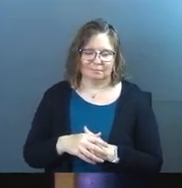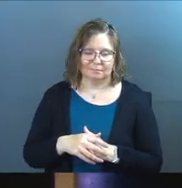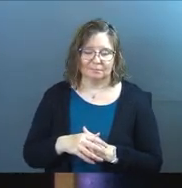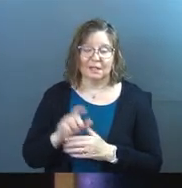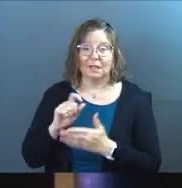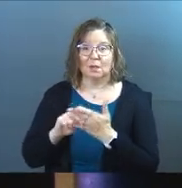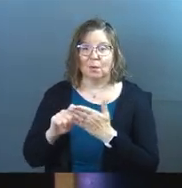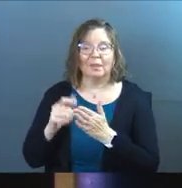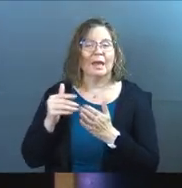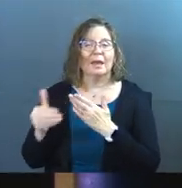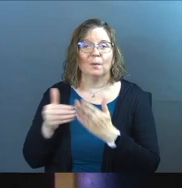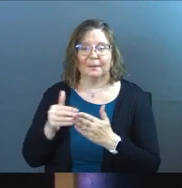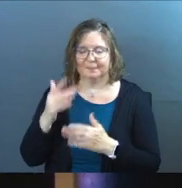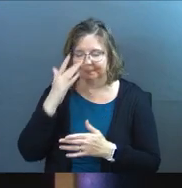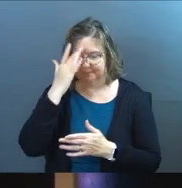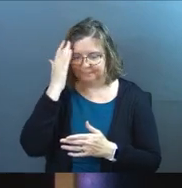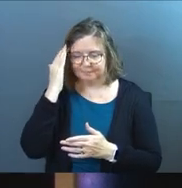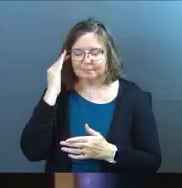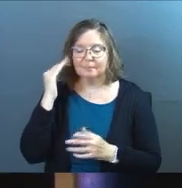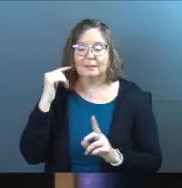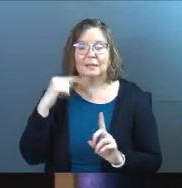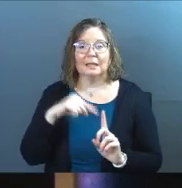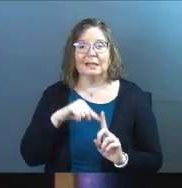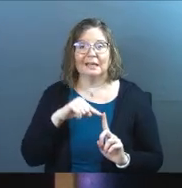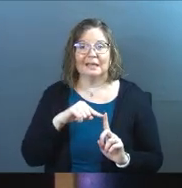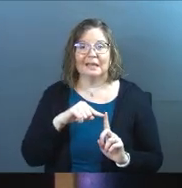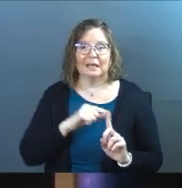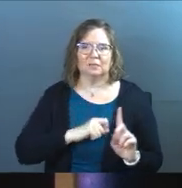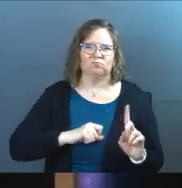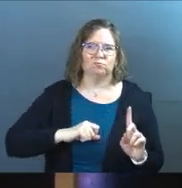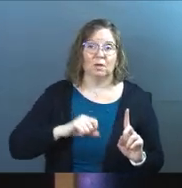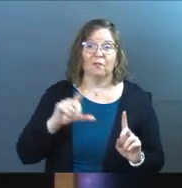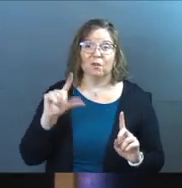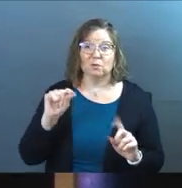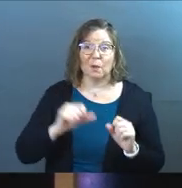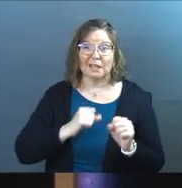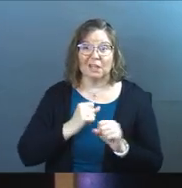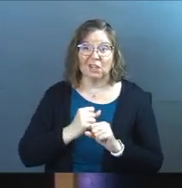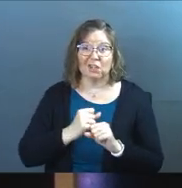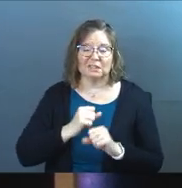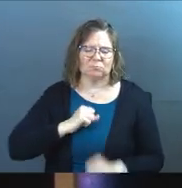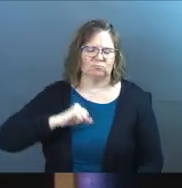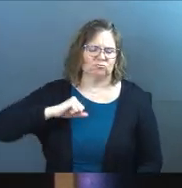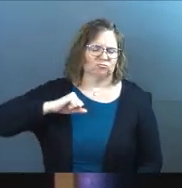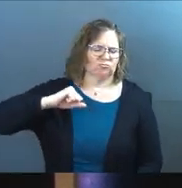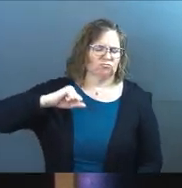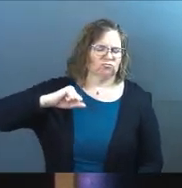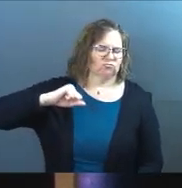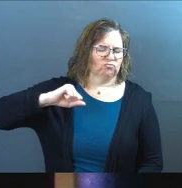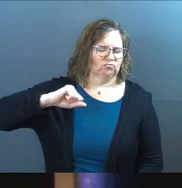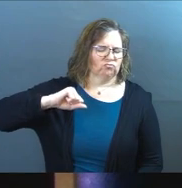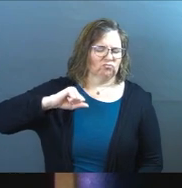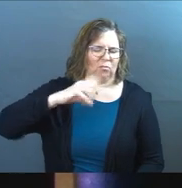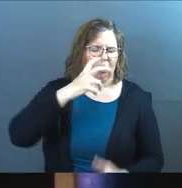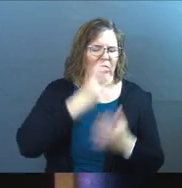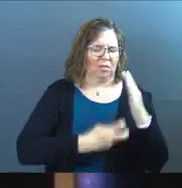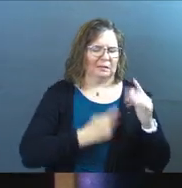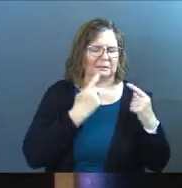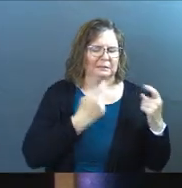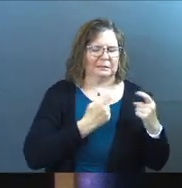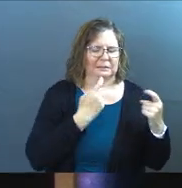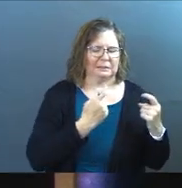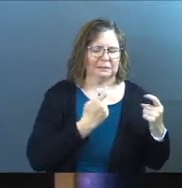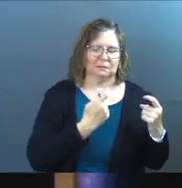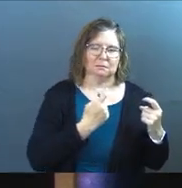So he wrote that. Anyway, he was against God for like 20 years, caught up in sin and a lifestyle